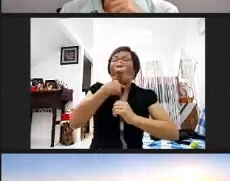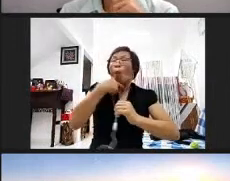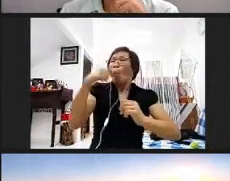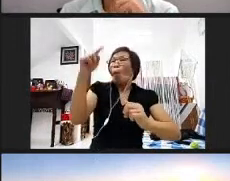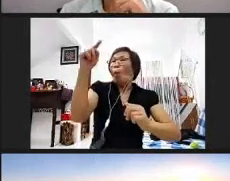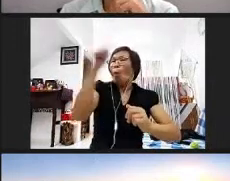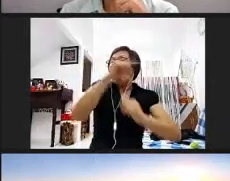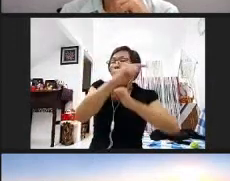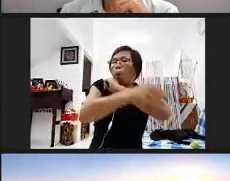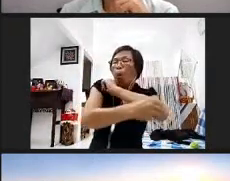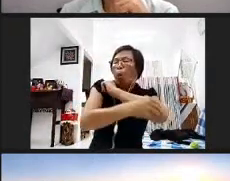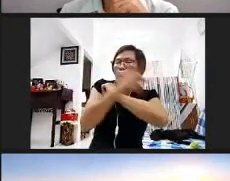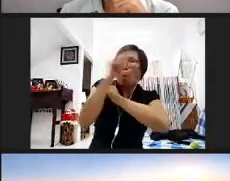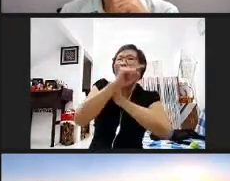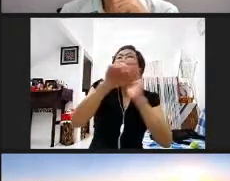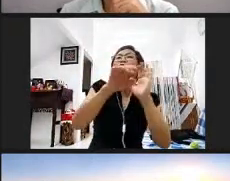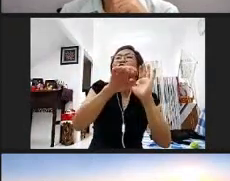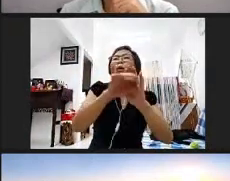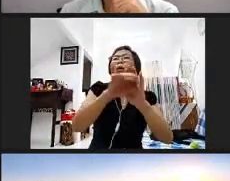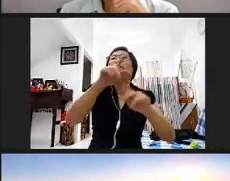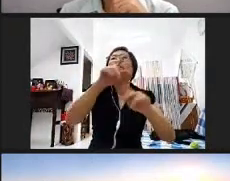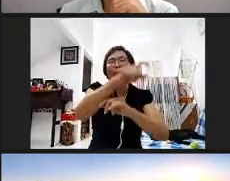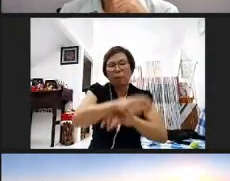For example, people who were getting